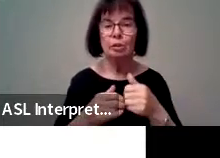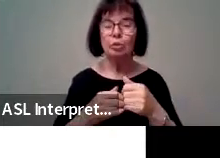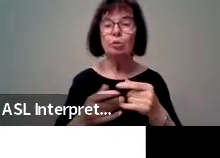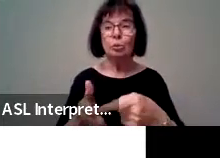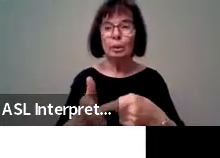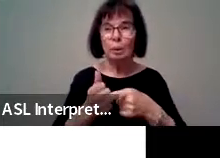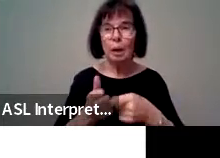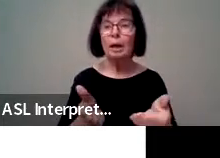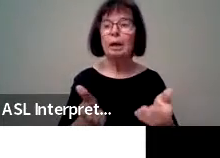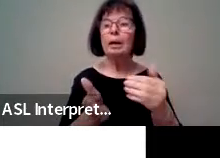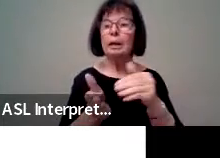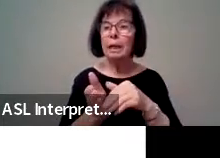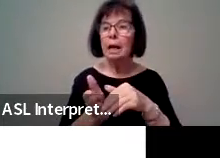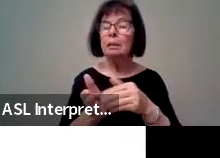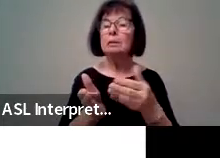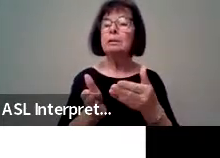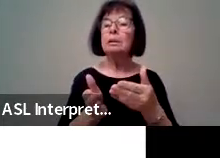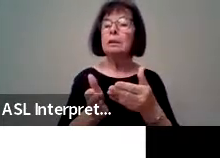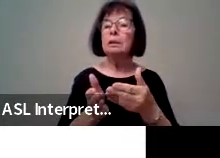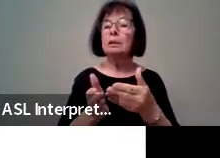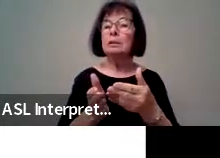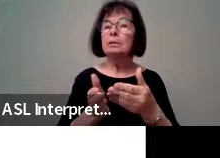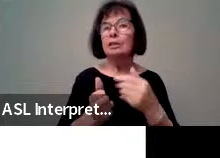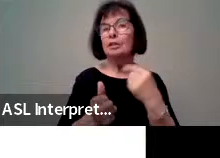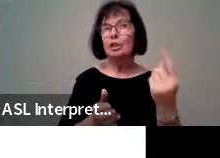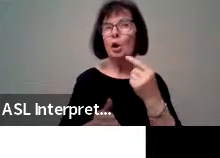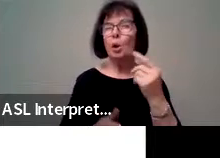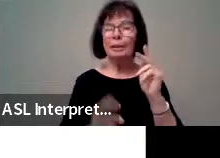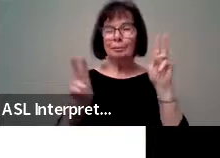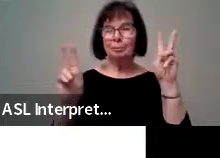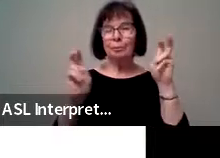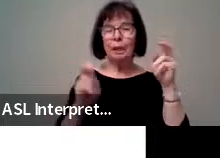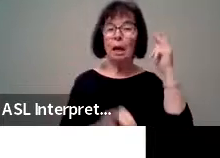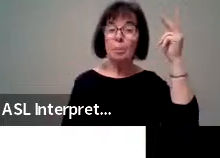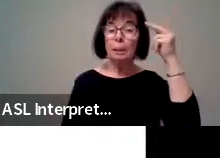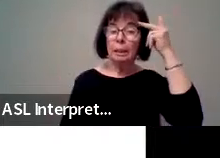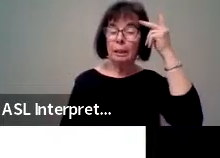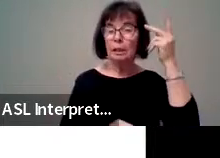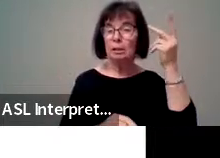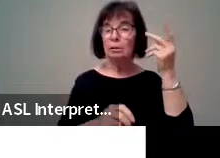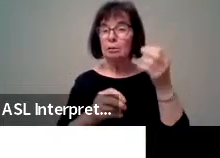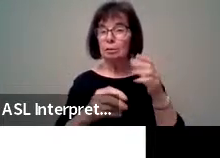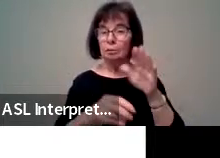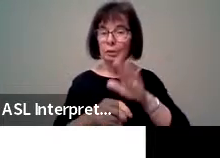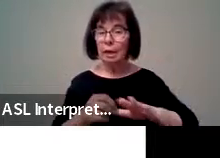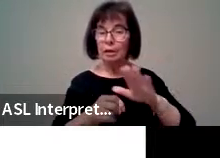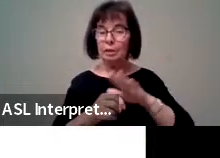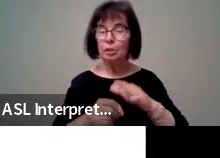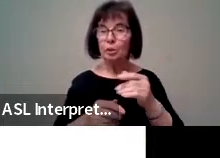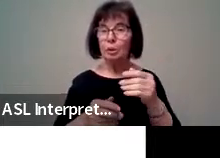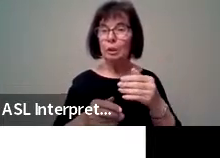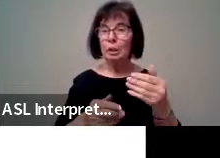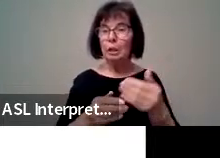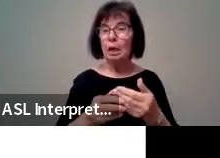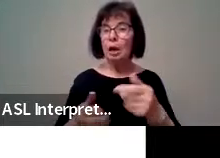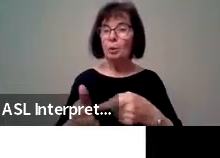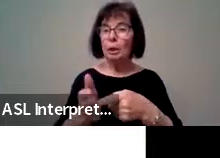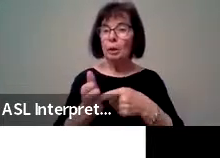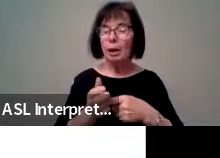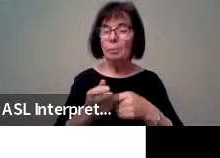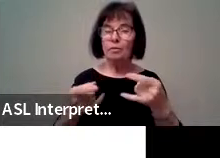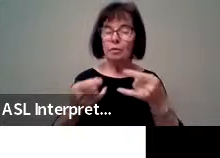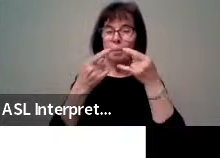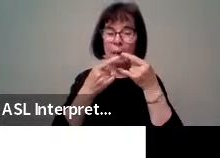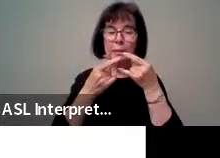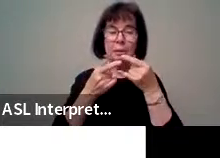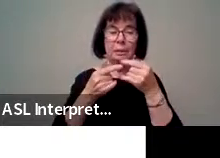only political jurisdiction to reintroduce a mask requirement in the U.S. But I expect we'll see more if